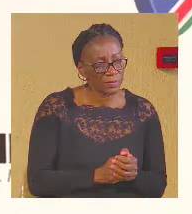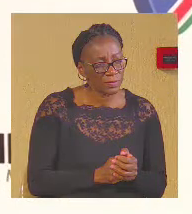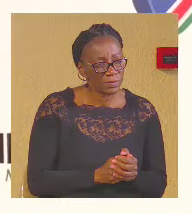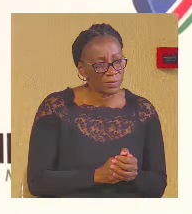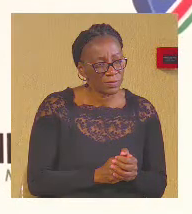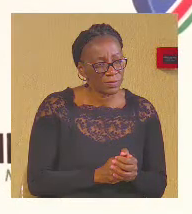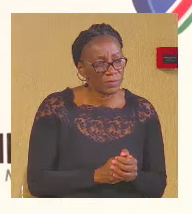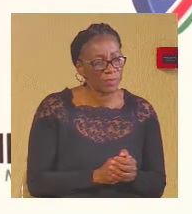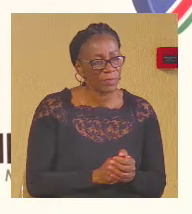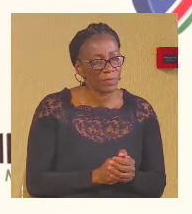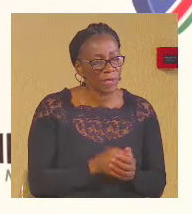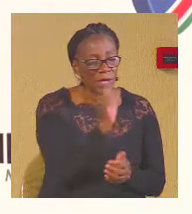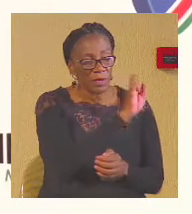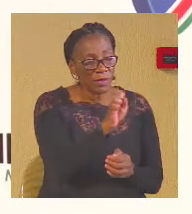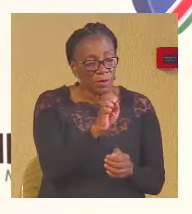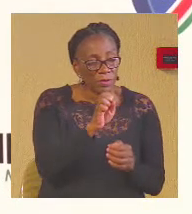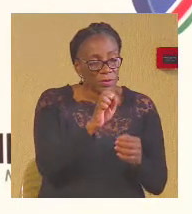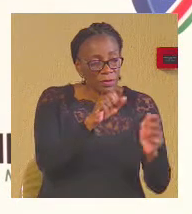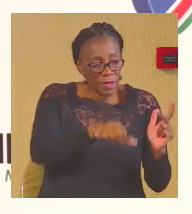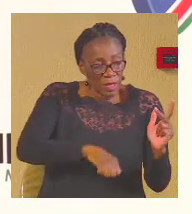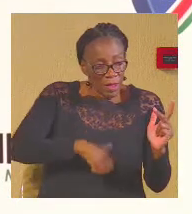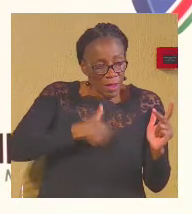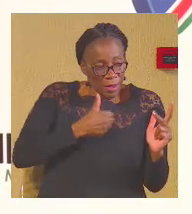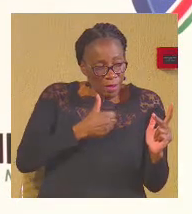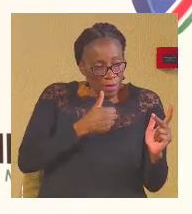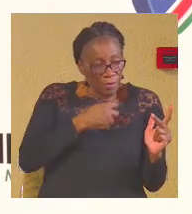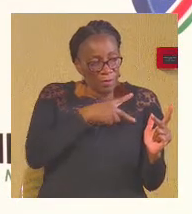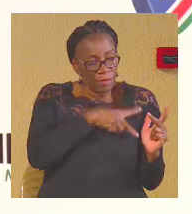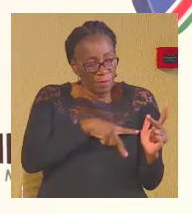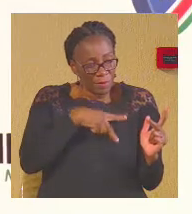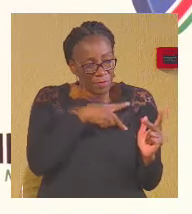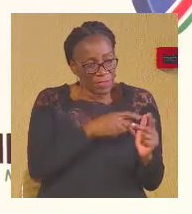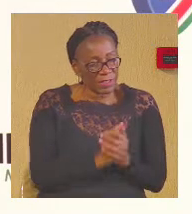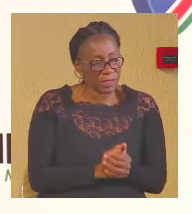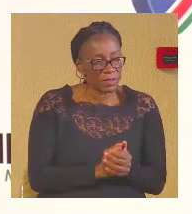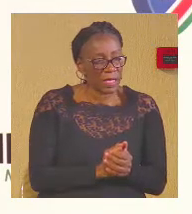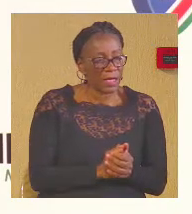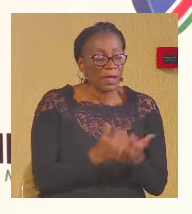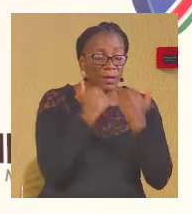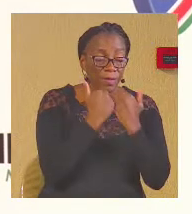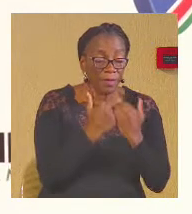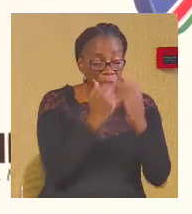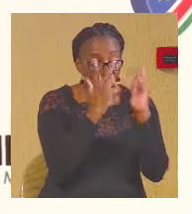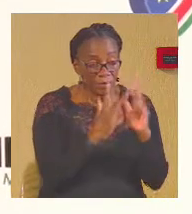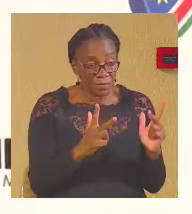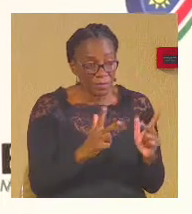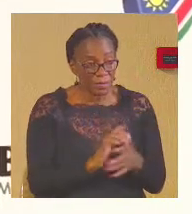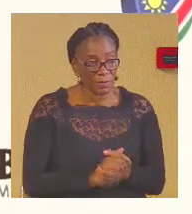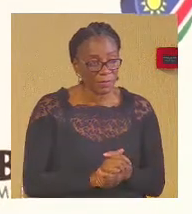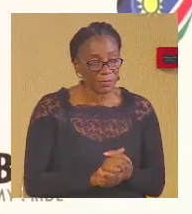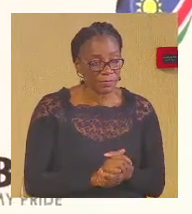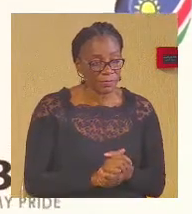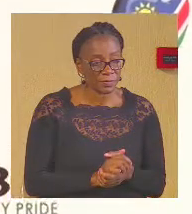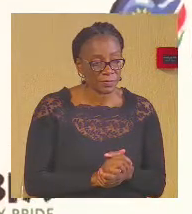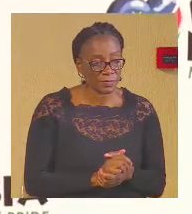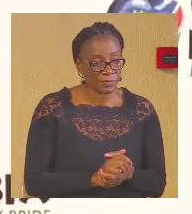spear in this war, because we are on a war footing against an invisible enemy. And it's the commitment not only